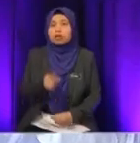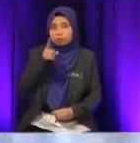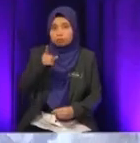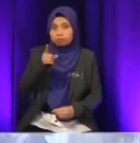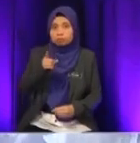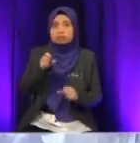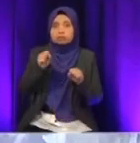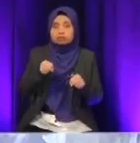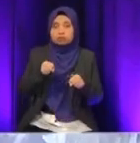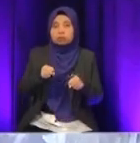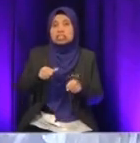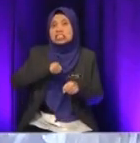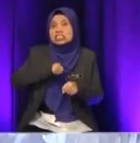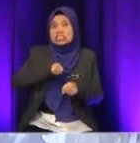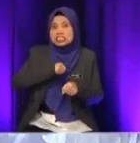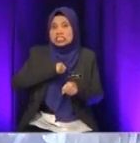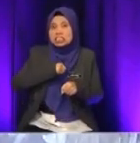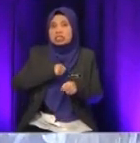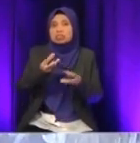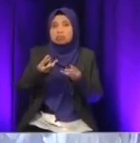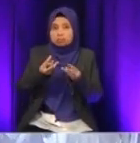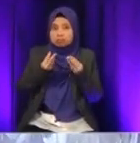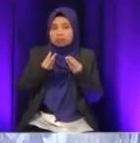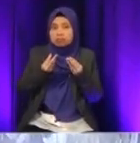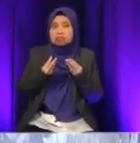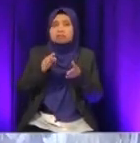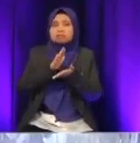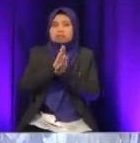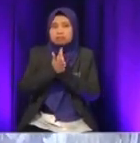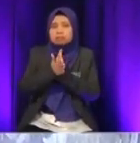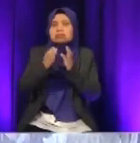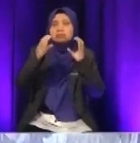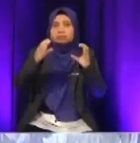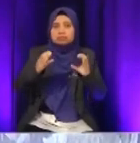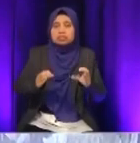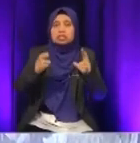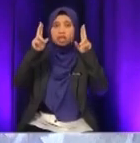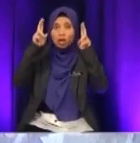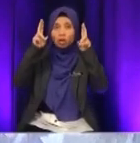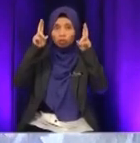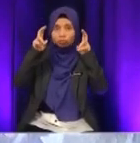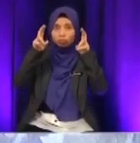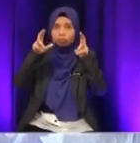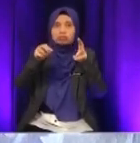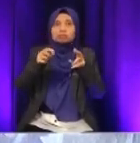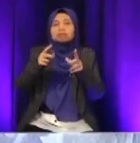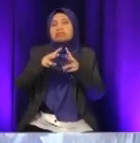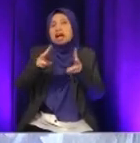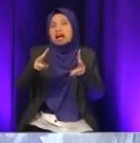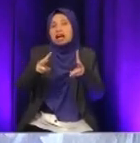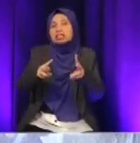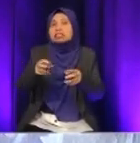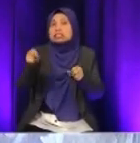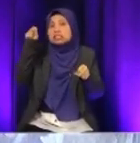Volunteer often. If you do, people at home, I'm sure this particular subject topic that we are discussing is very relatable for you, but it's